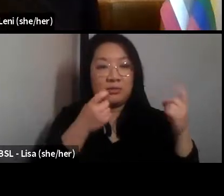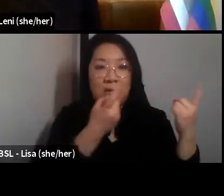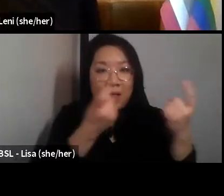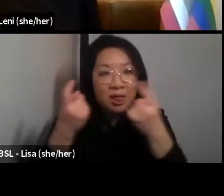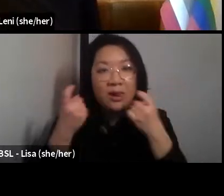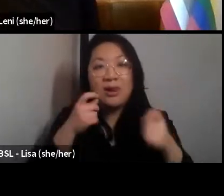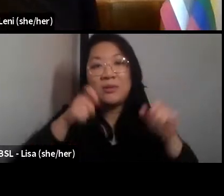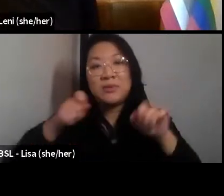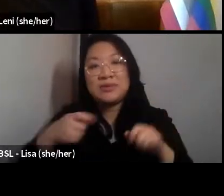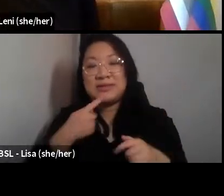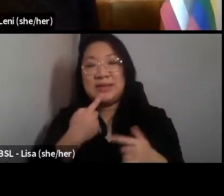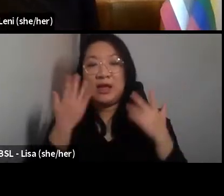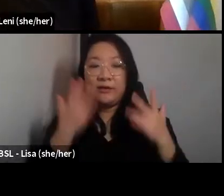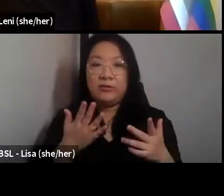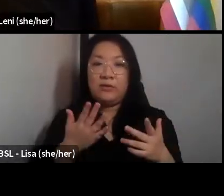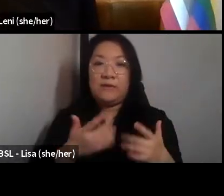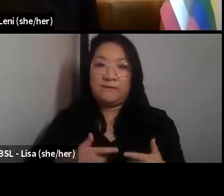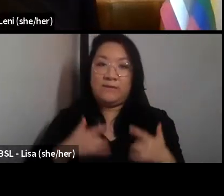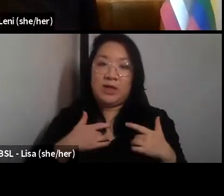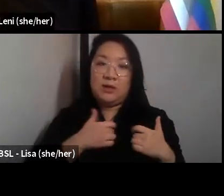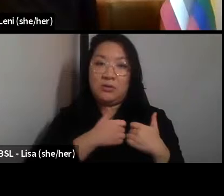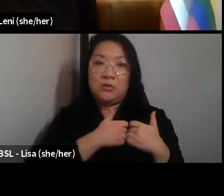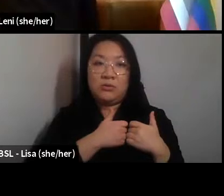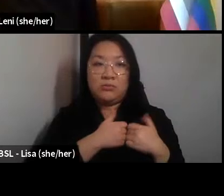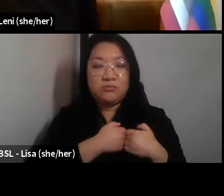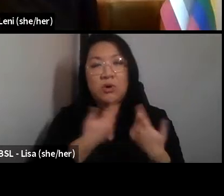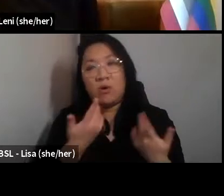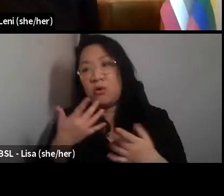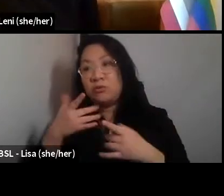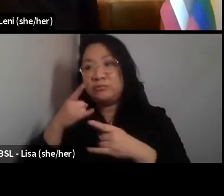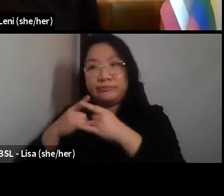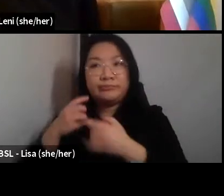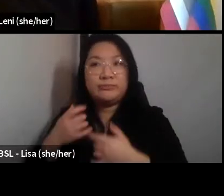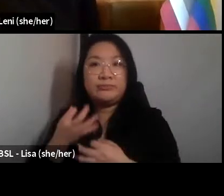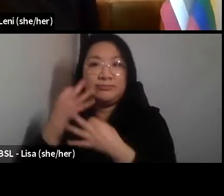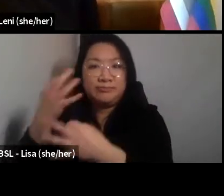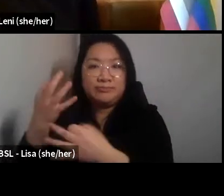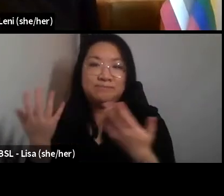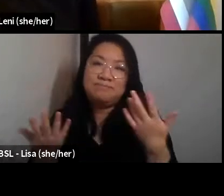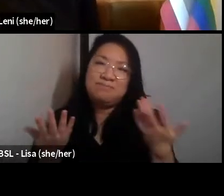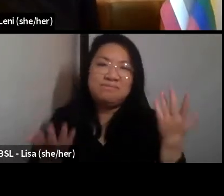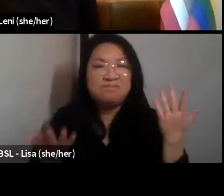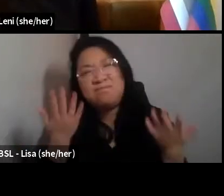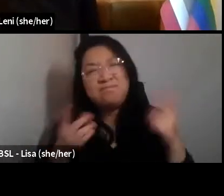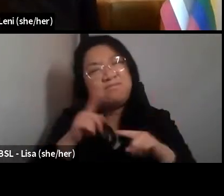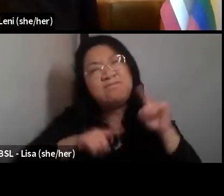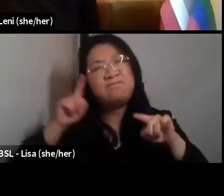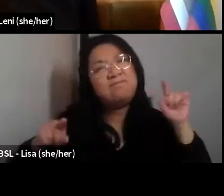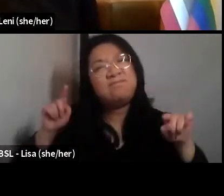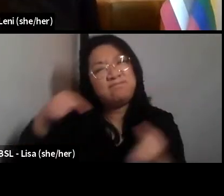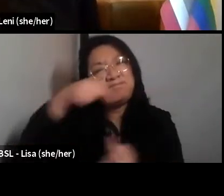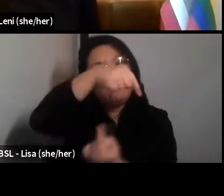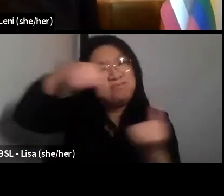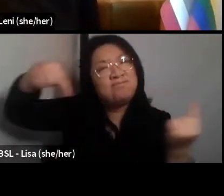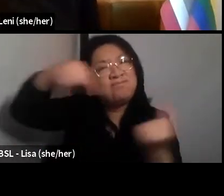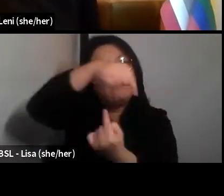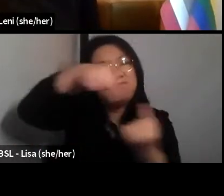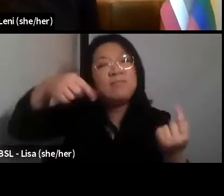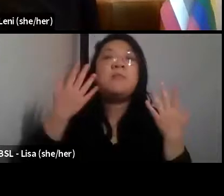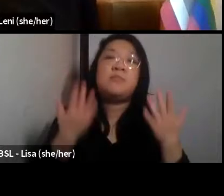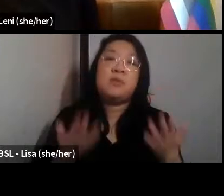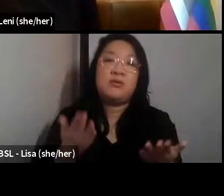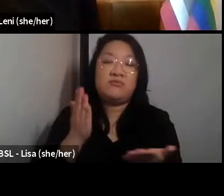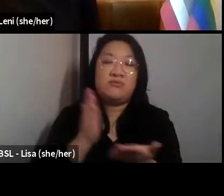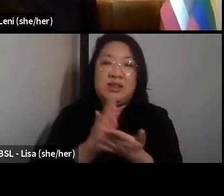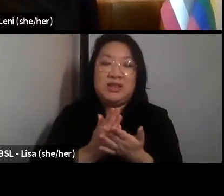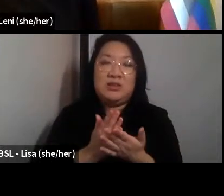I should have certain feelings. I definitely don't have those. So that, you know, but it's been really helpful to have them around,